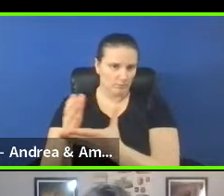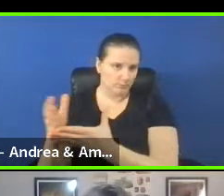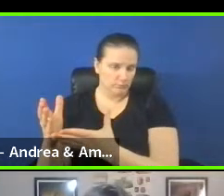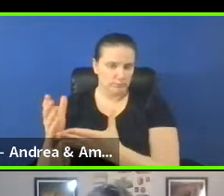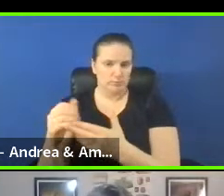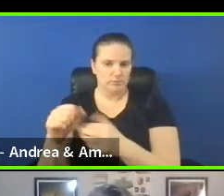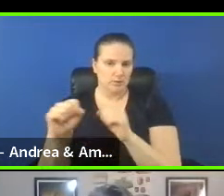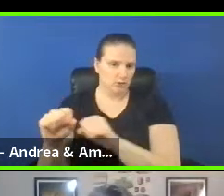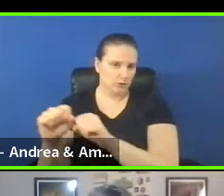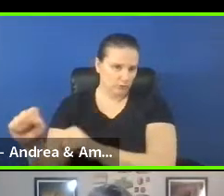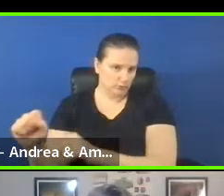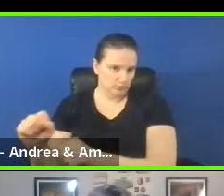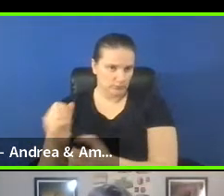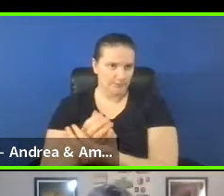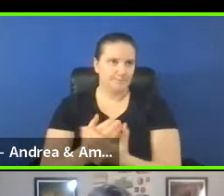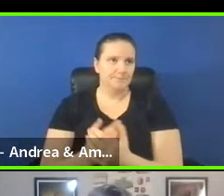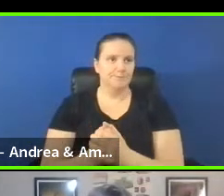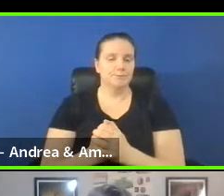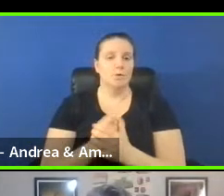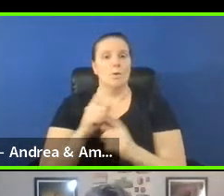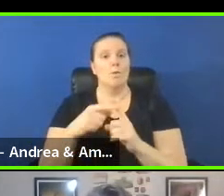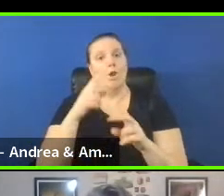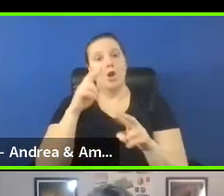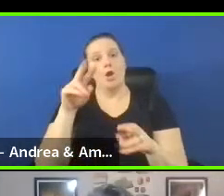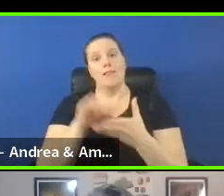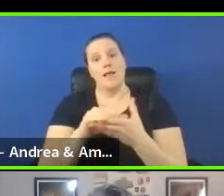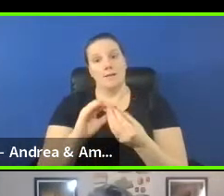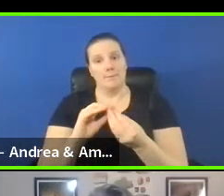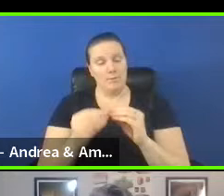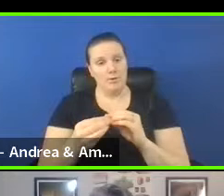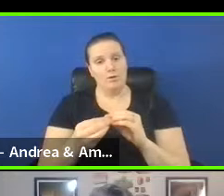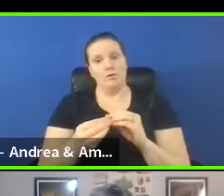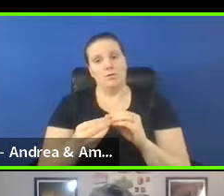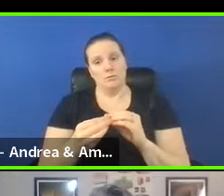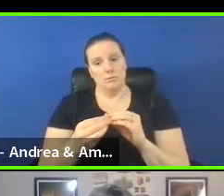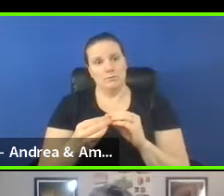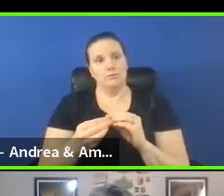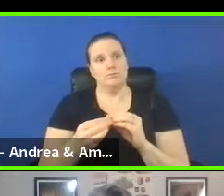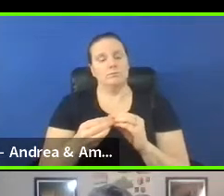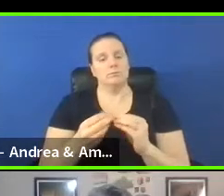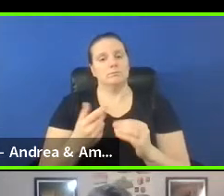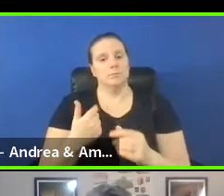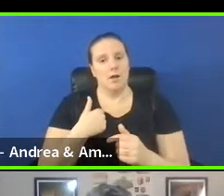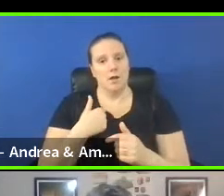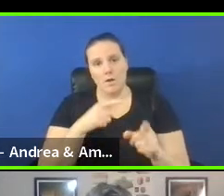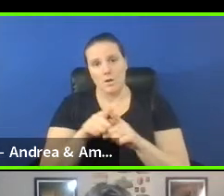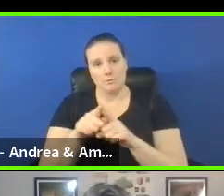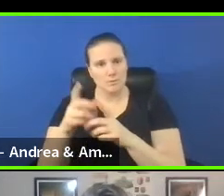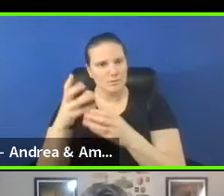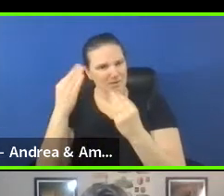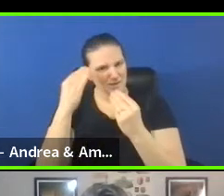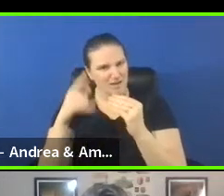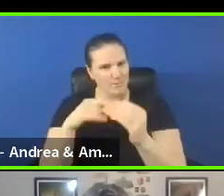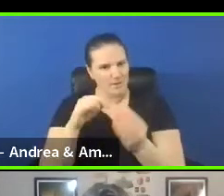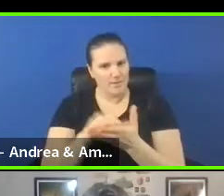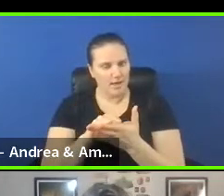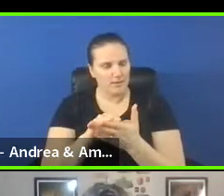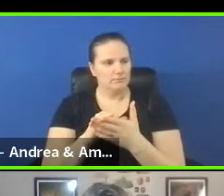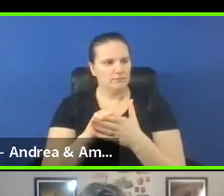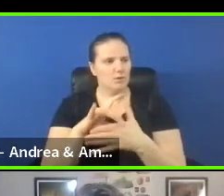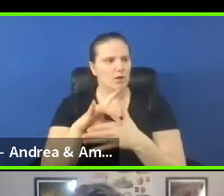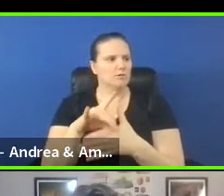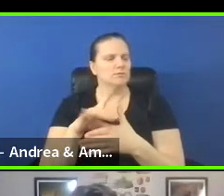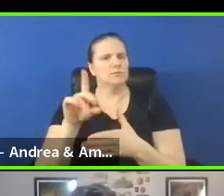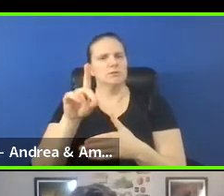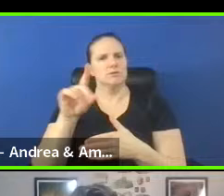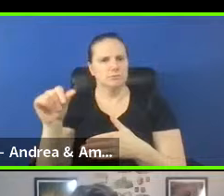different stations. And so while we look at these numbers, and I also want us to think about the context of